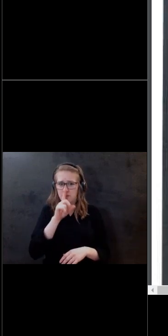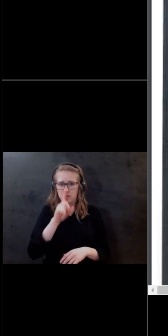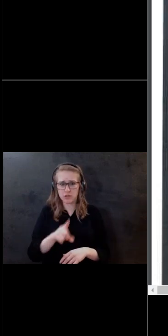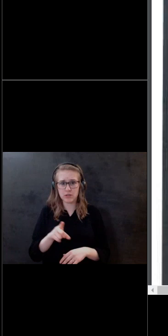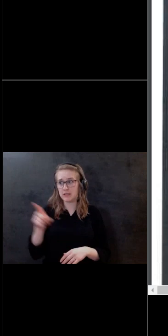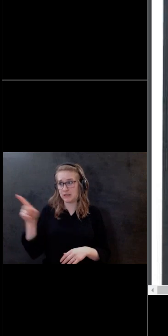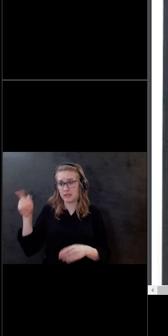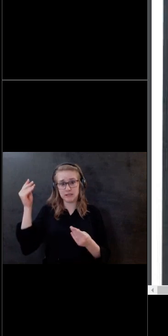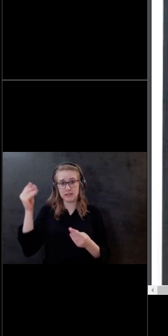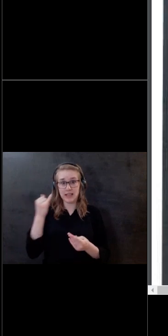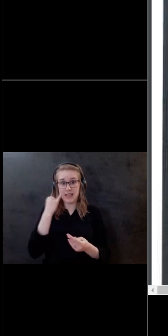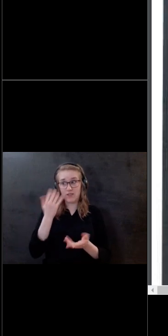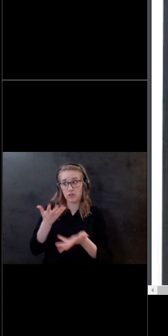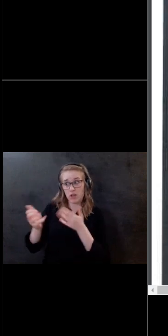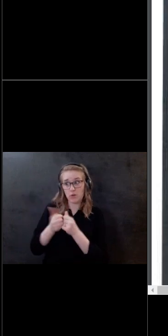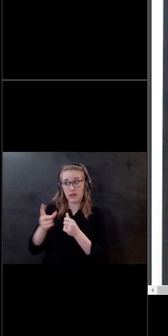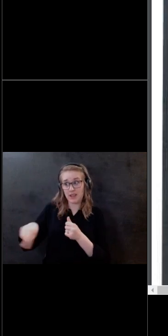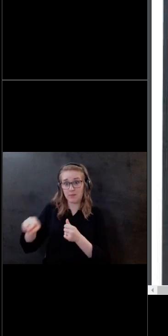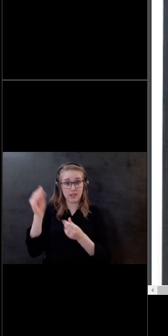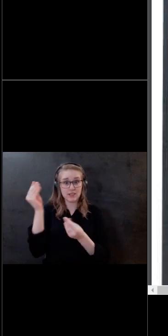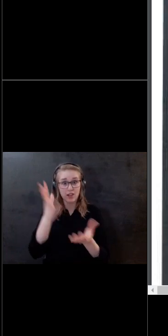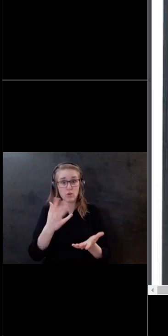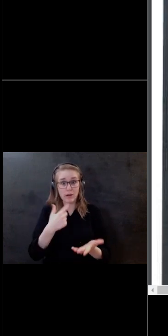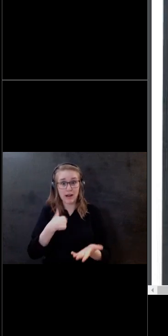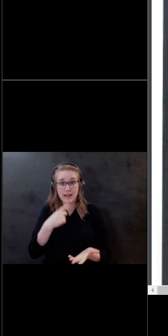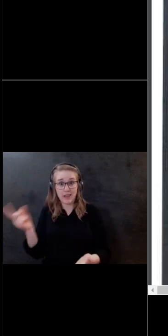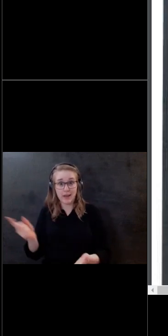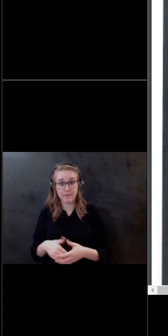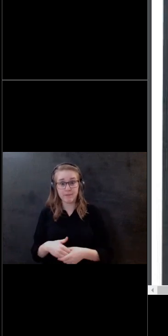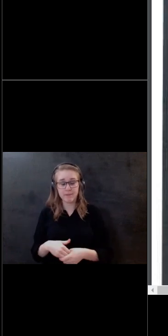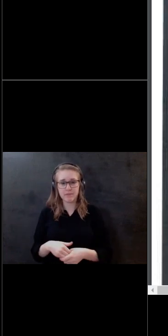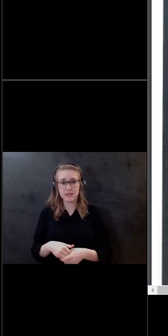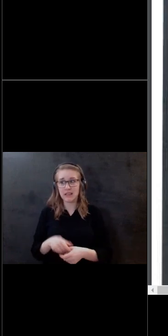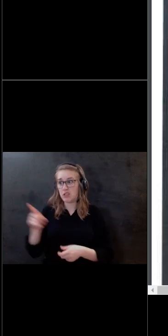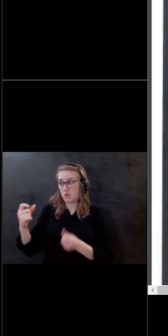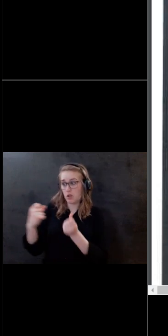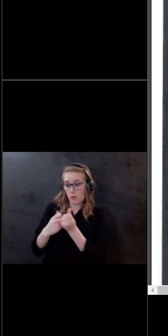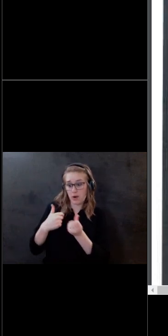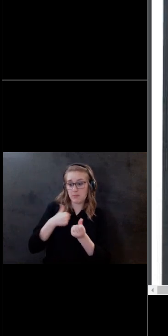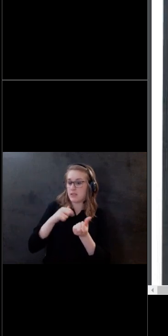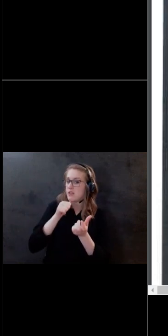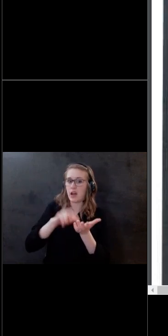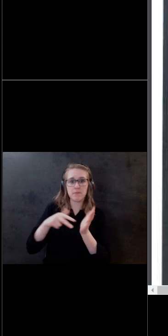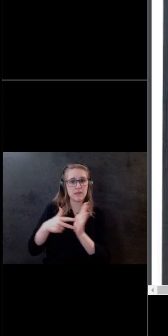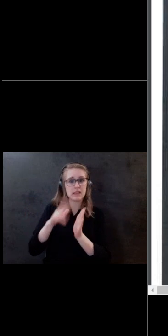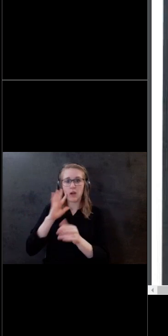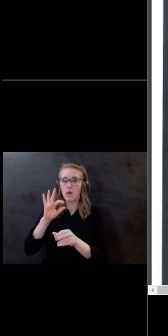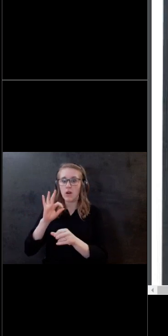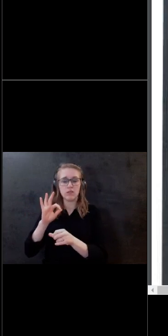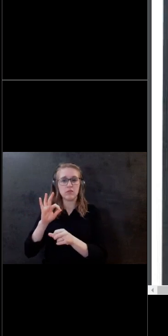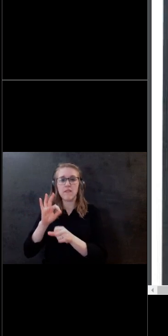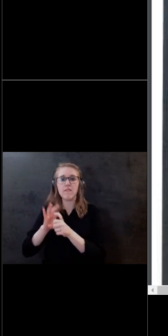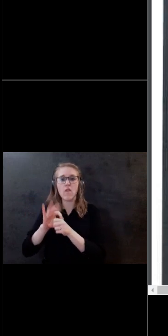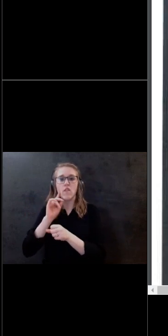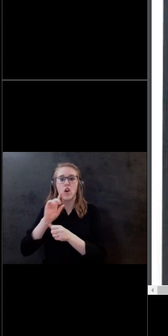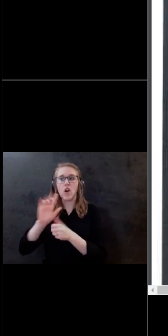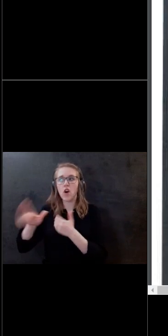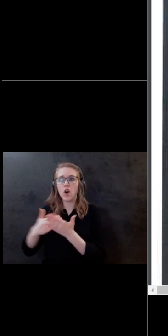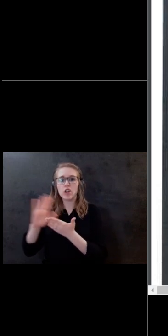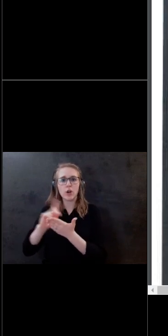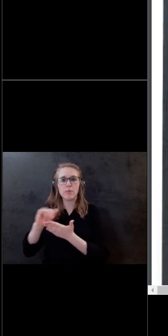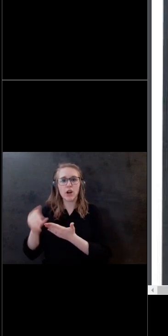say. All right. Just because you support me does not mean that I'm going to vote for every project that you bring